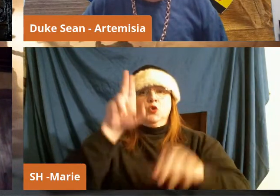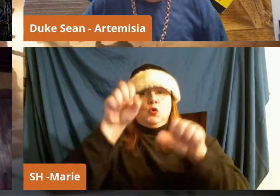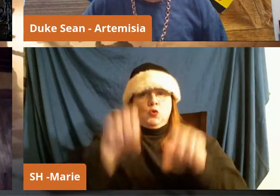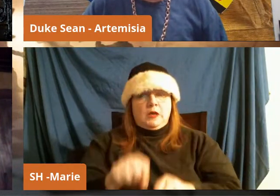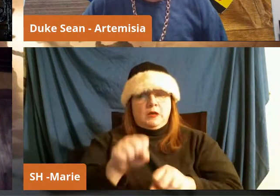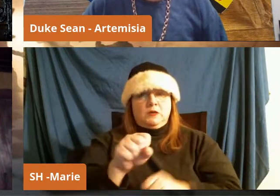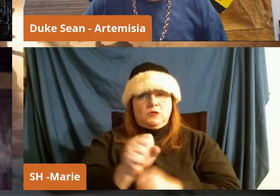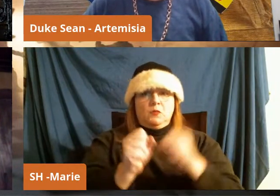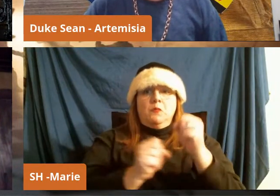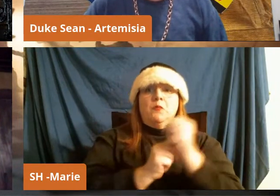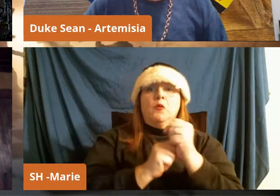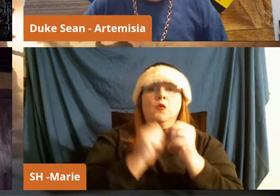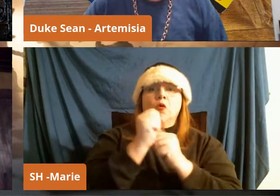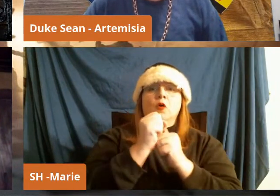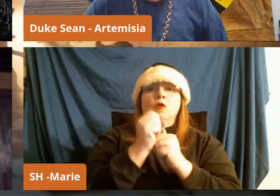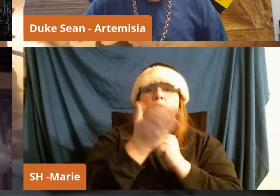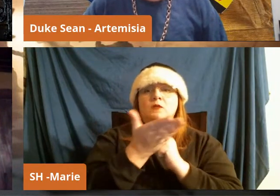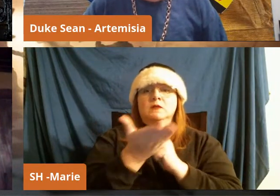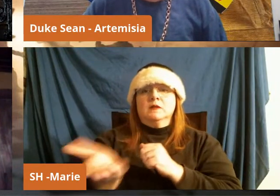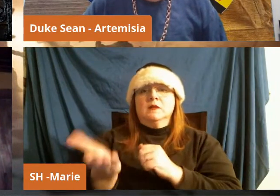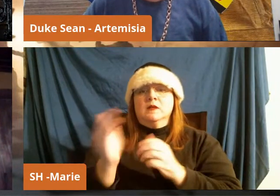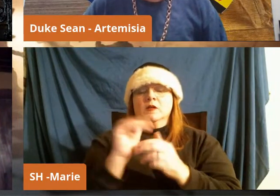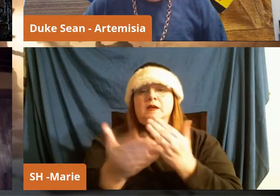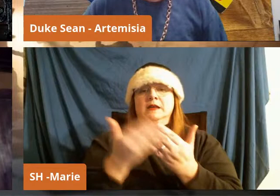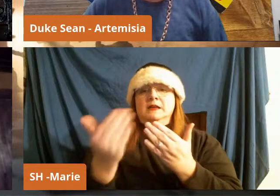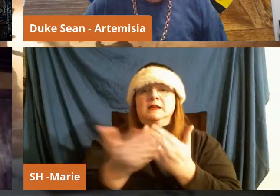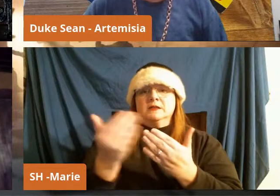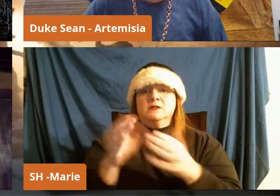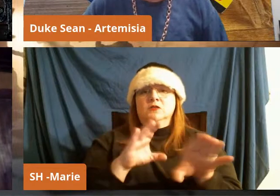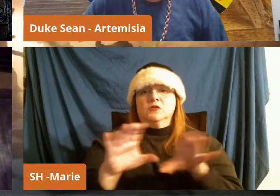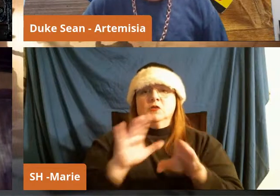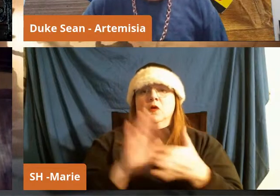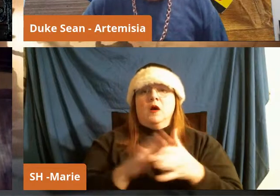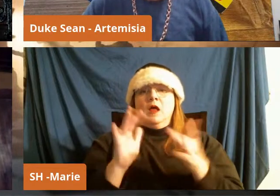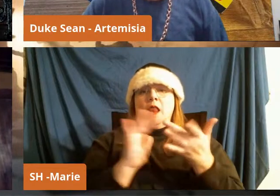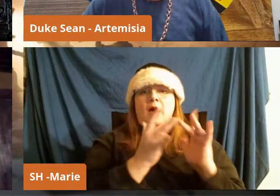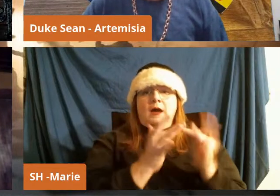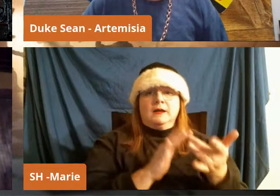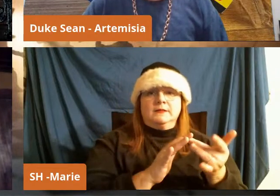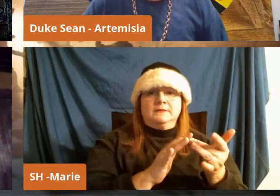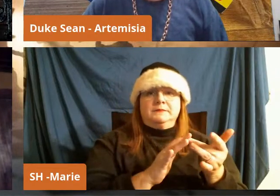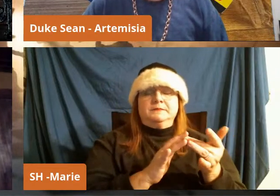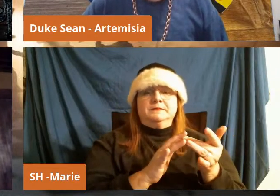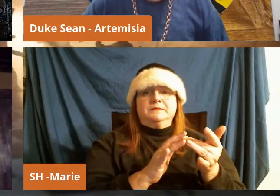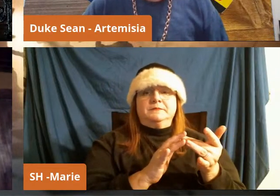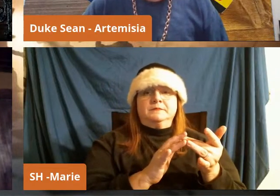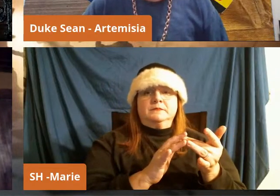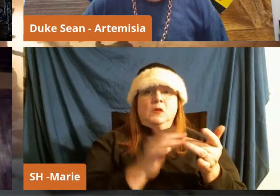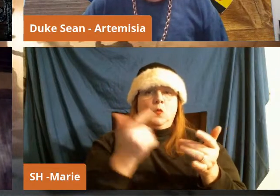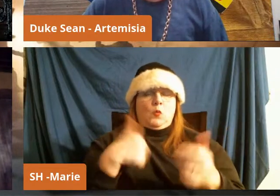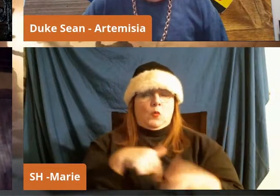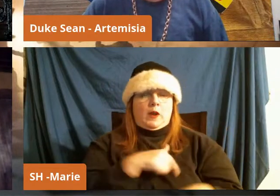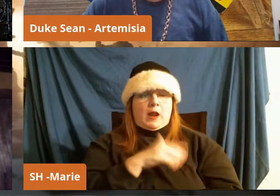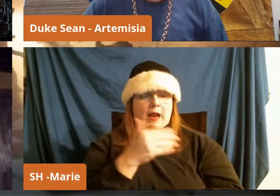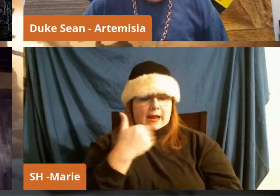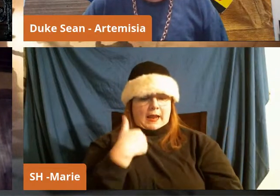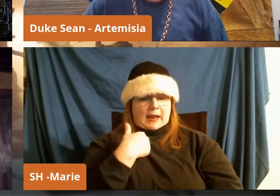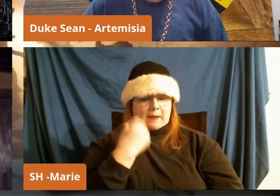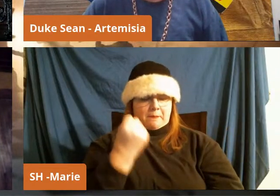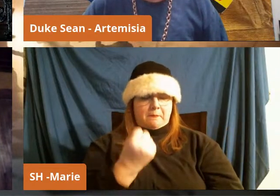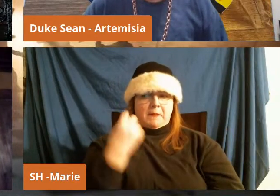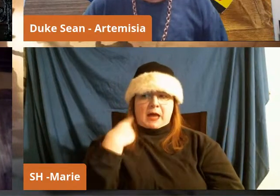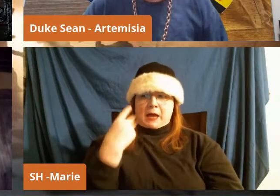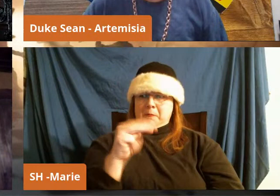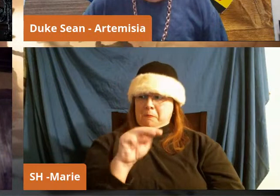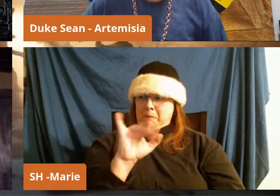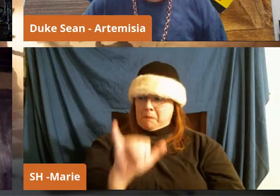support those things that are easier to do online. Right. We had back in